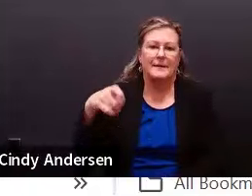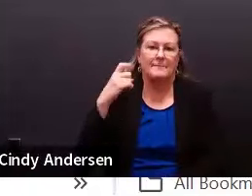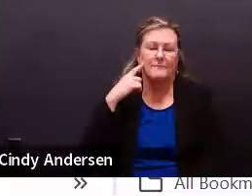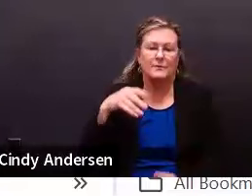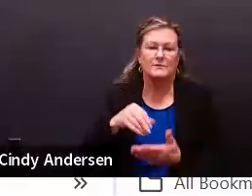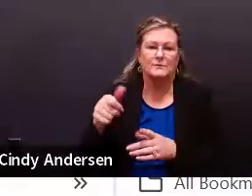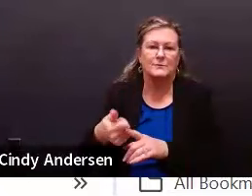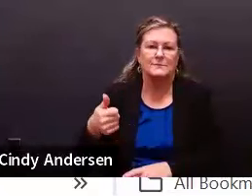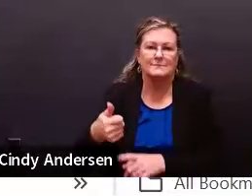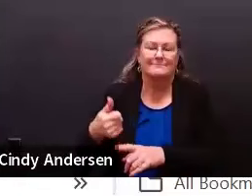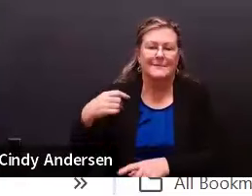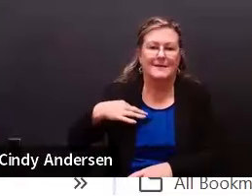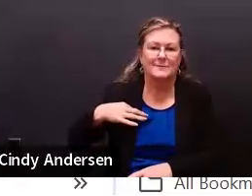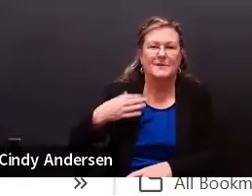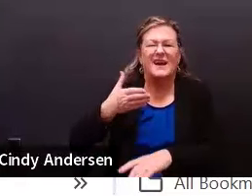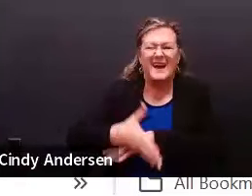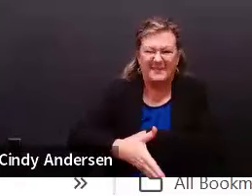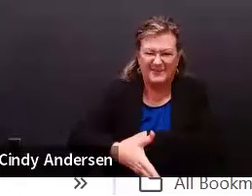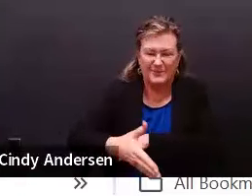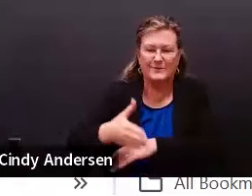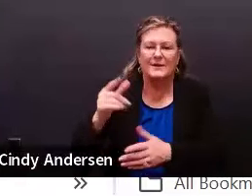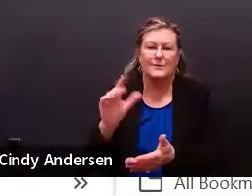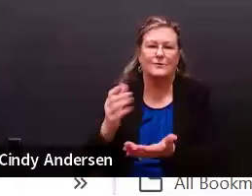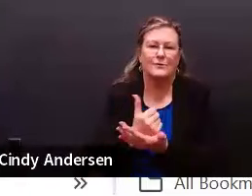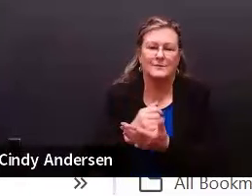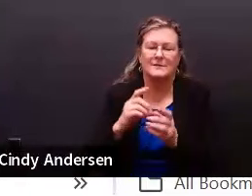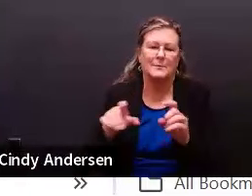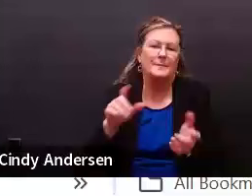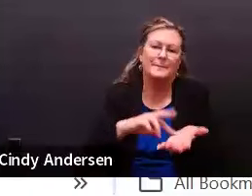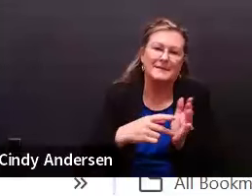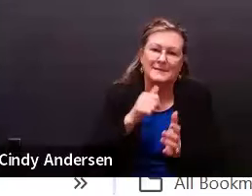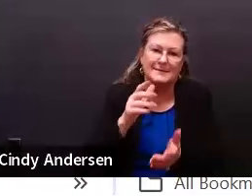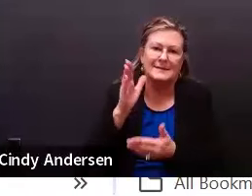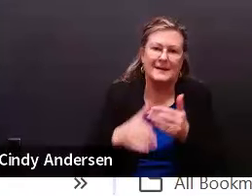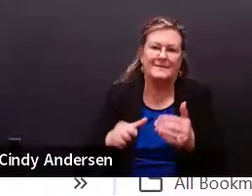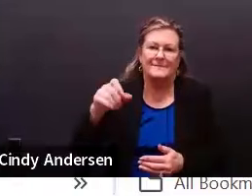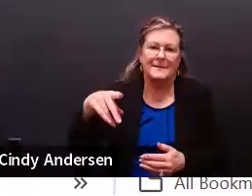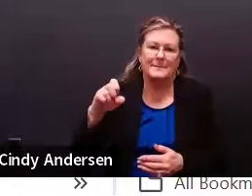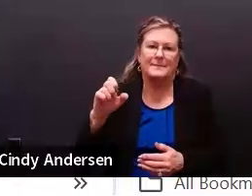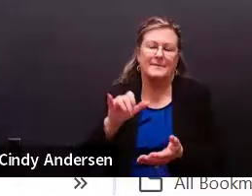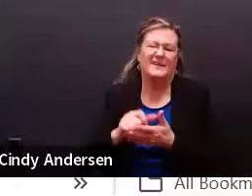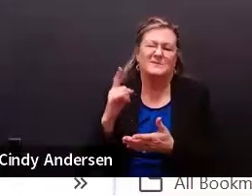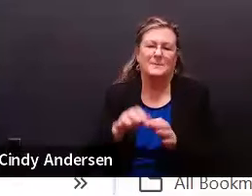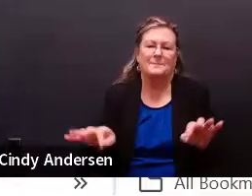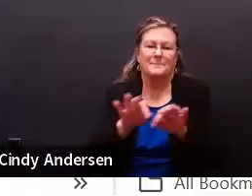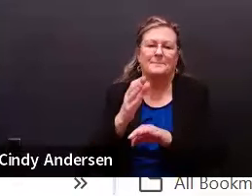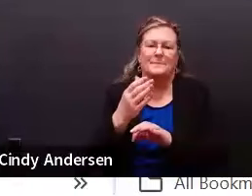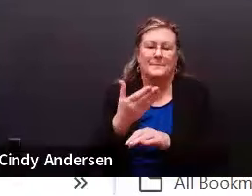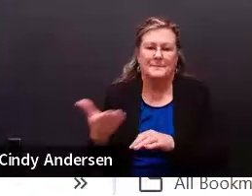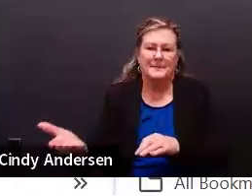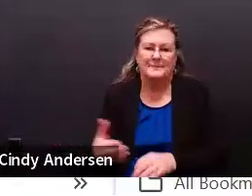student after they earn that diploma. So it does not end FAPE, which is one of the big key components about an alternate